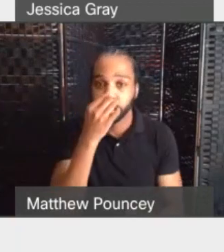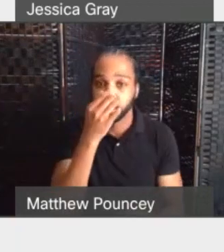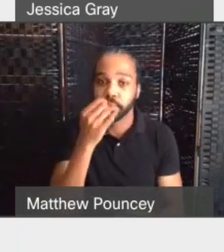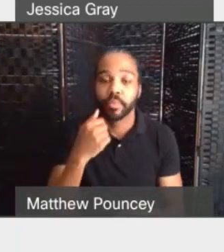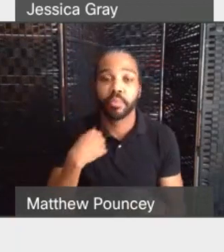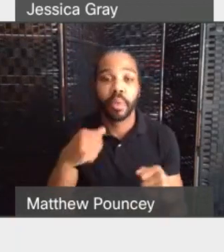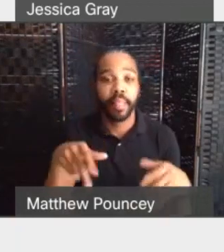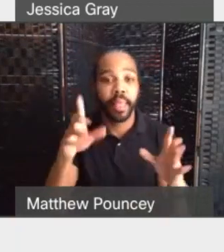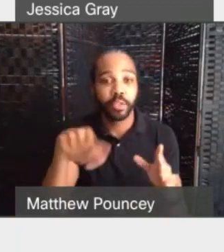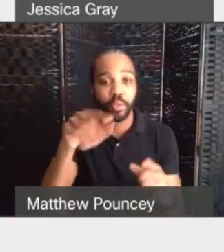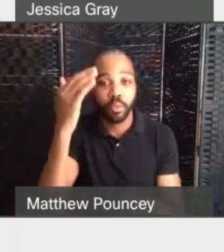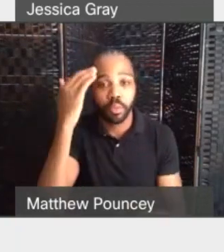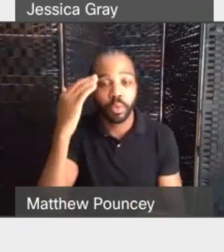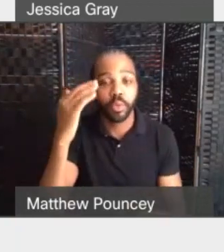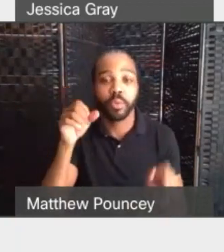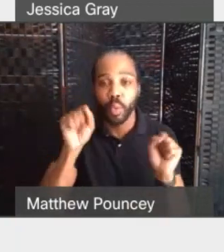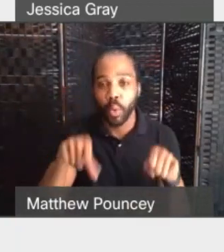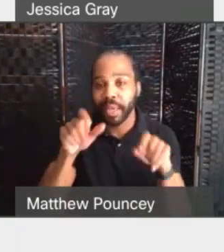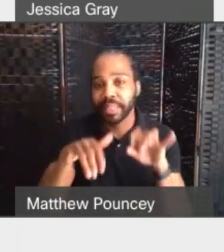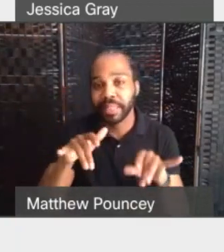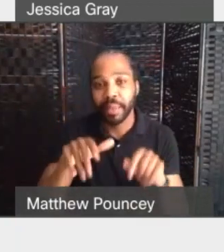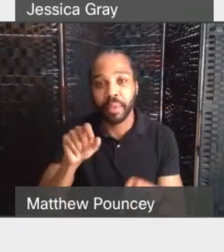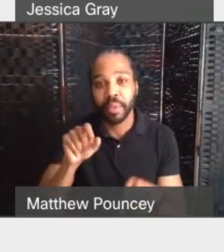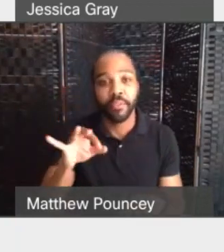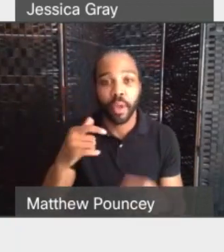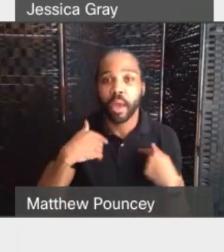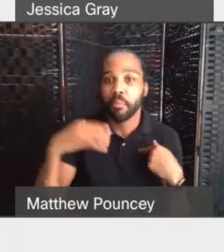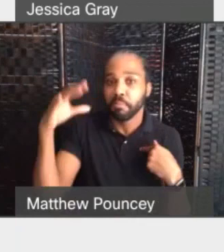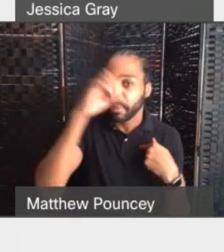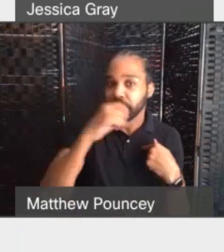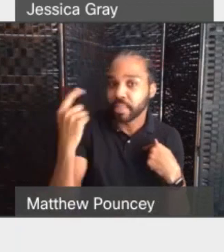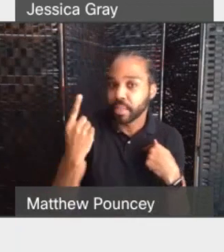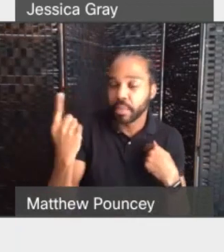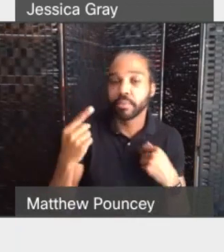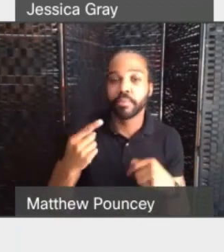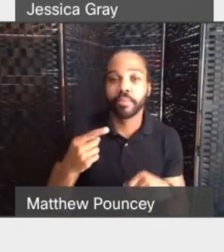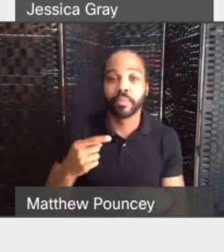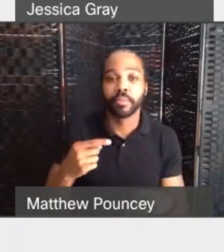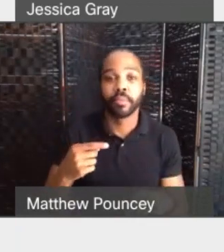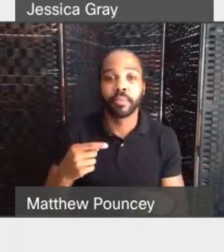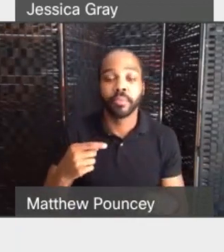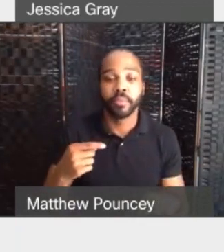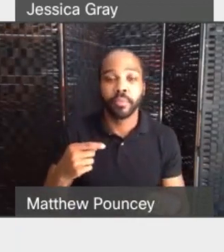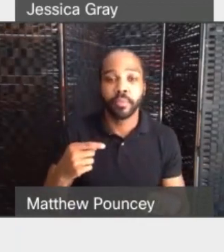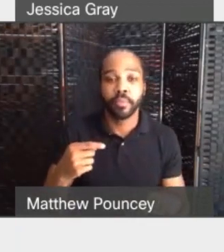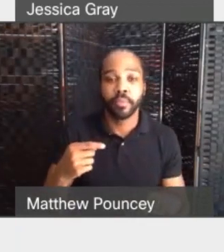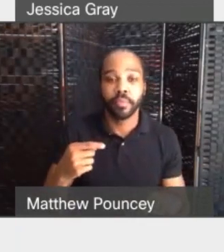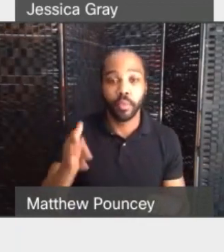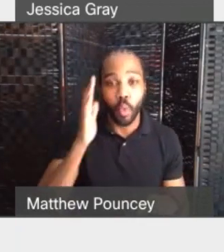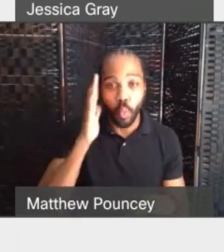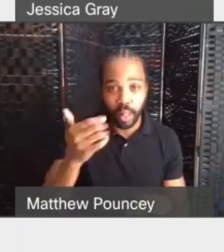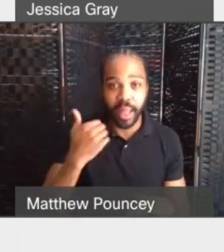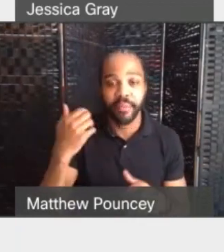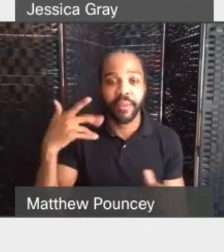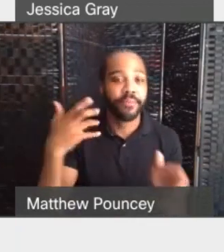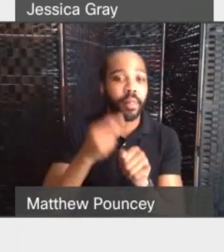people know, and then you can type in if I'm missing something. We will have a follow-up next